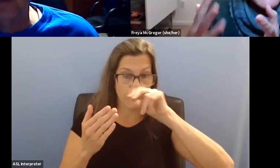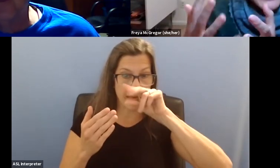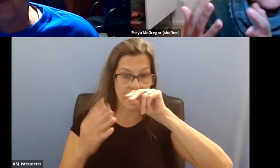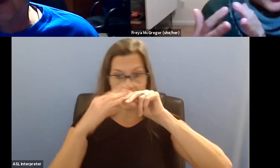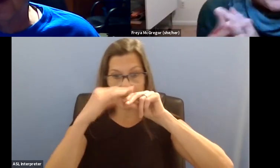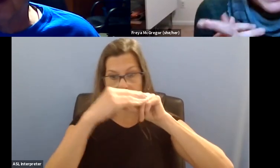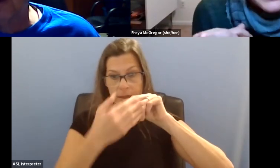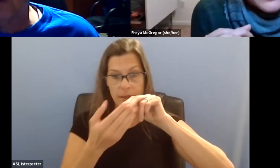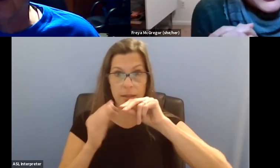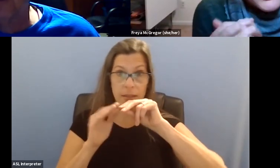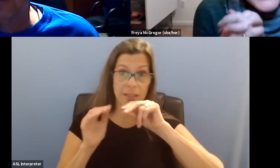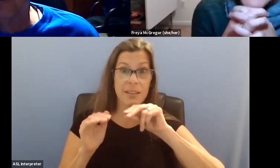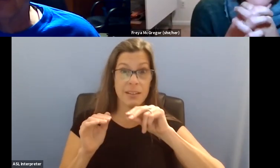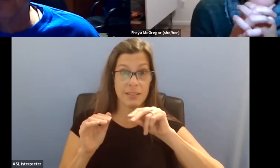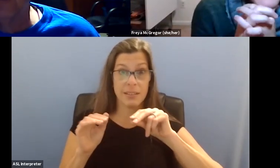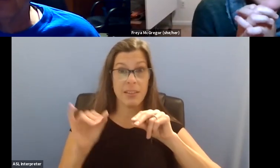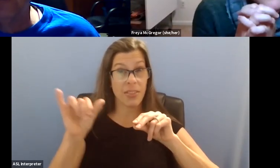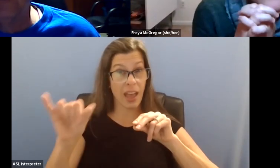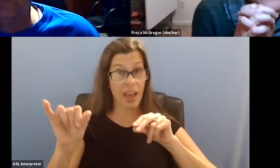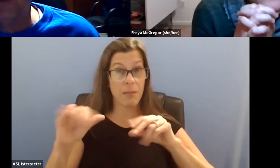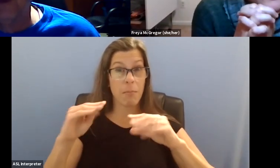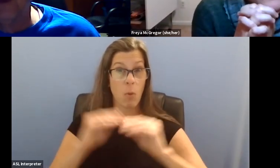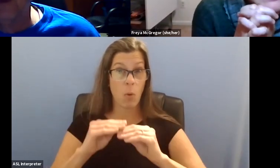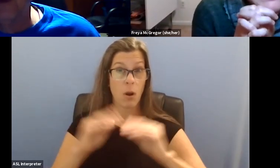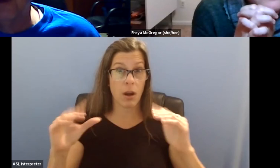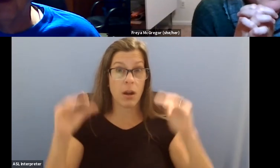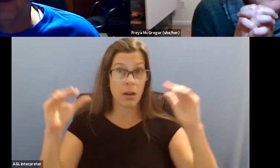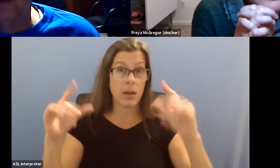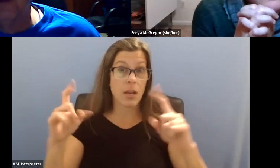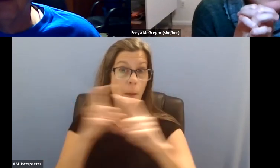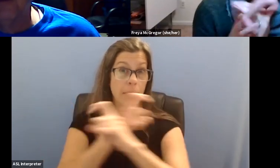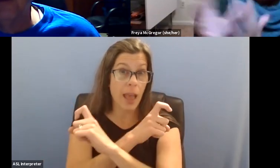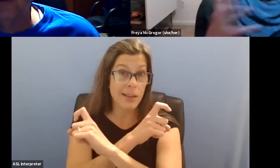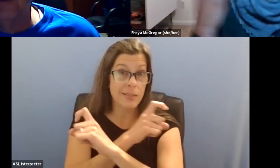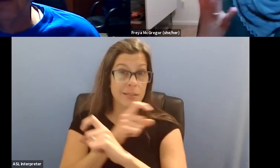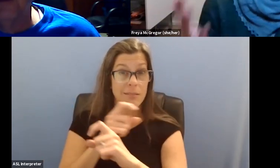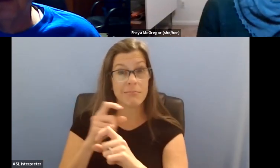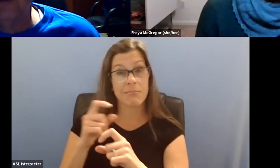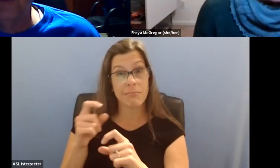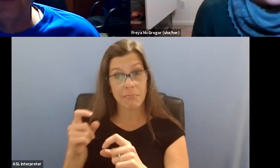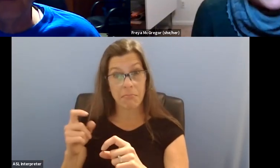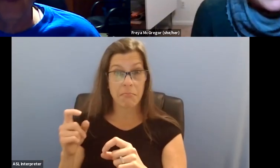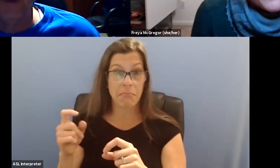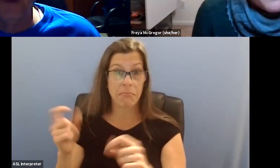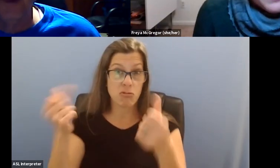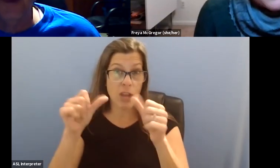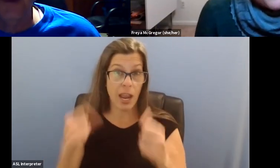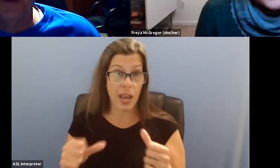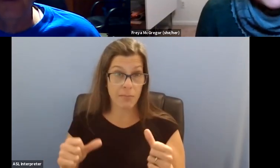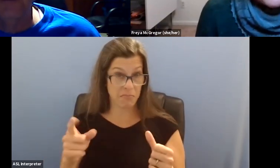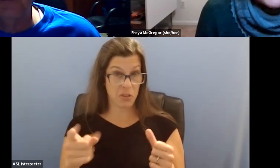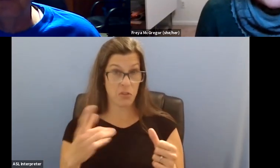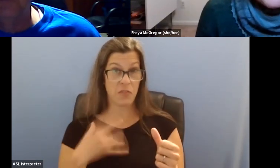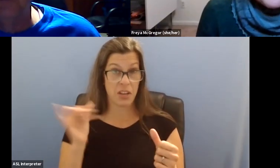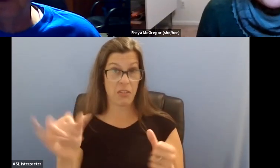feel that it's kind of a complex creature. Do you think that sort of thing is helpful for teaching folks? You know, first, the first time you're teaching someone about